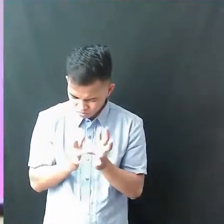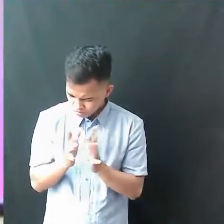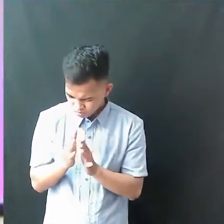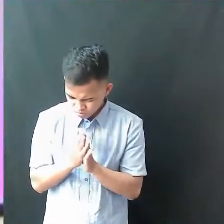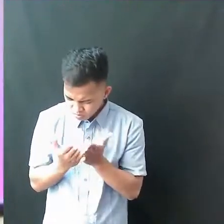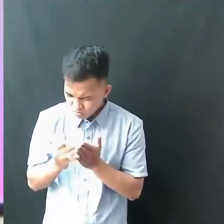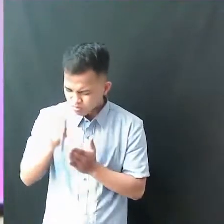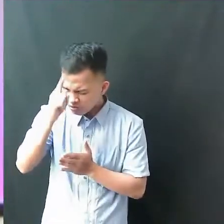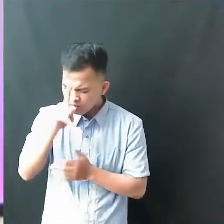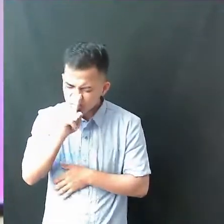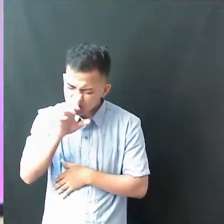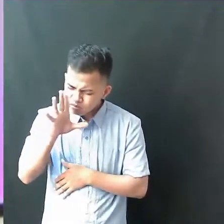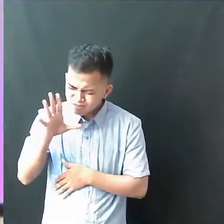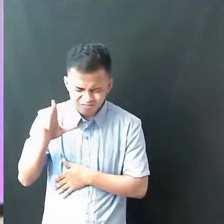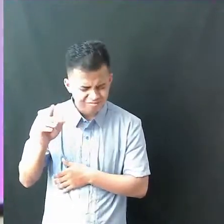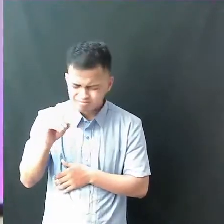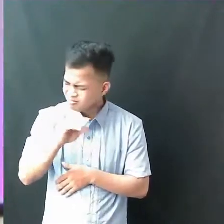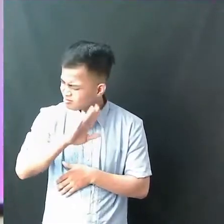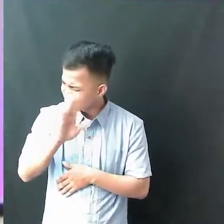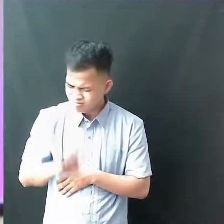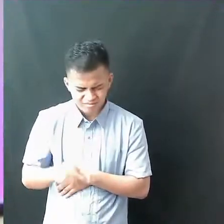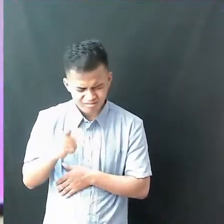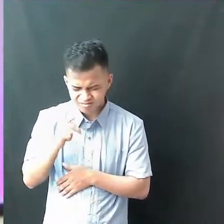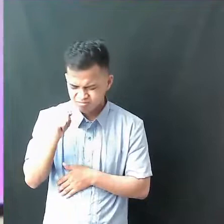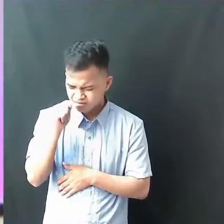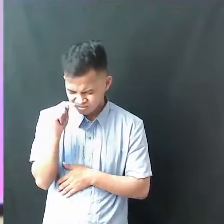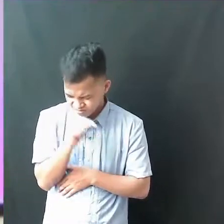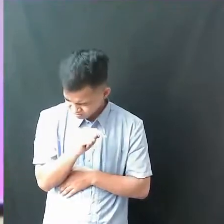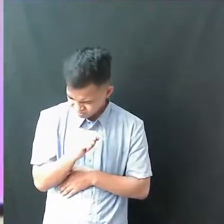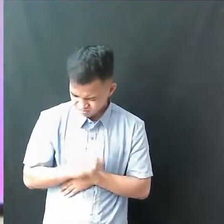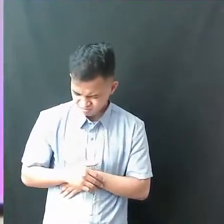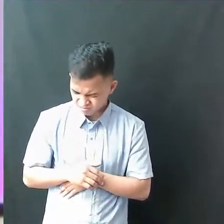holy promises that never fail. We need to hang on to that